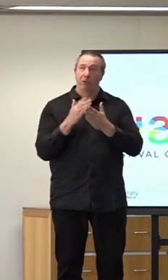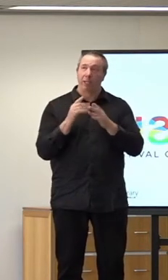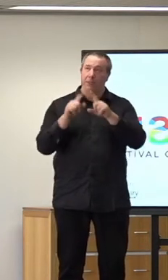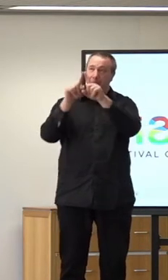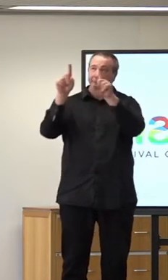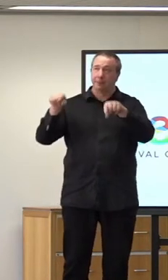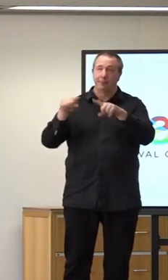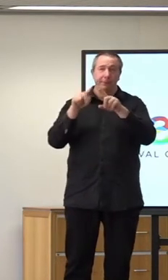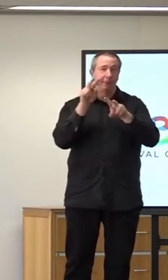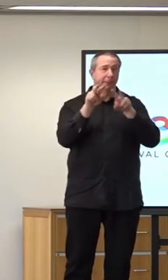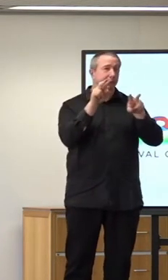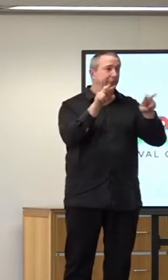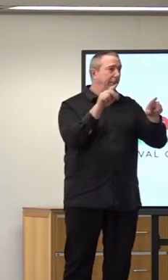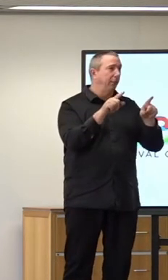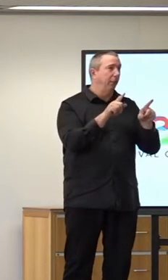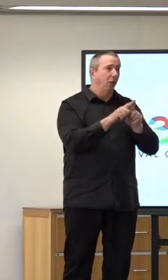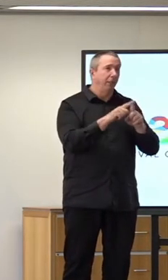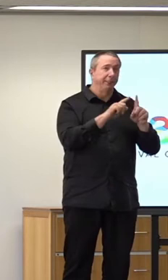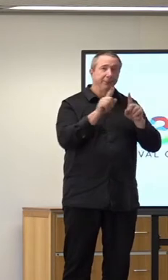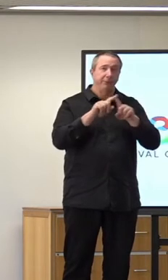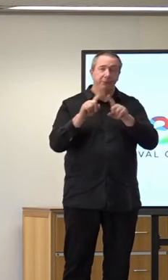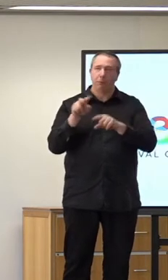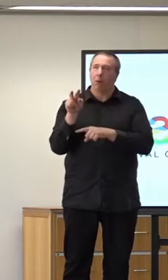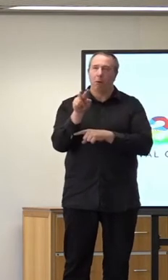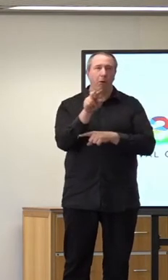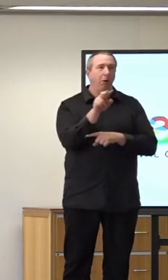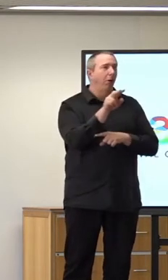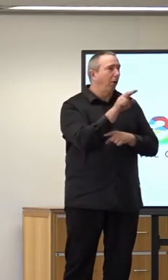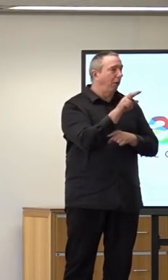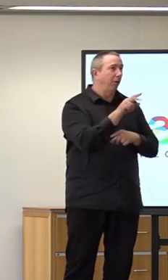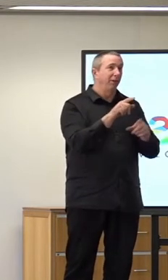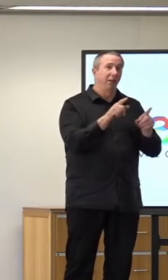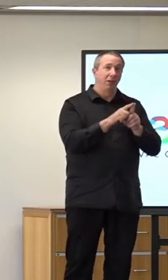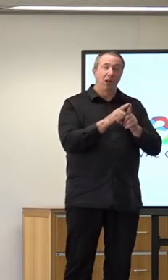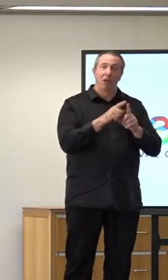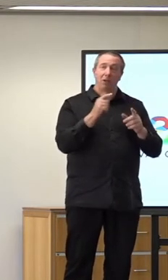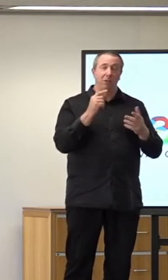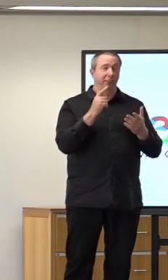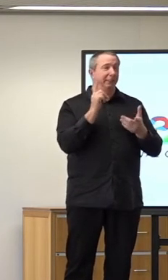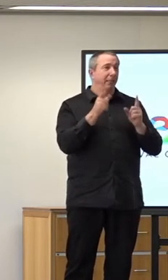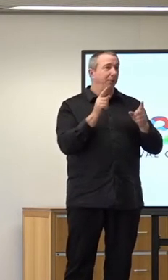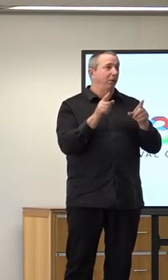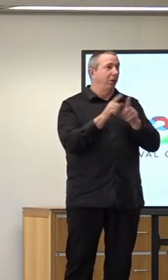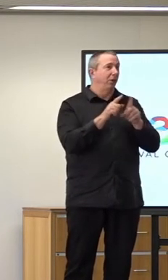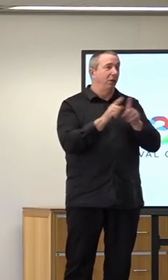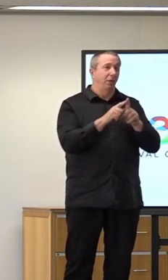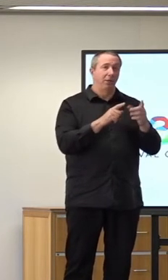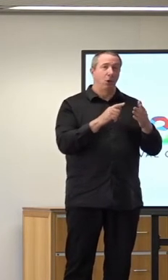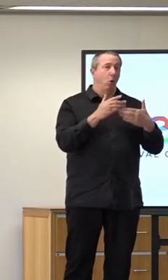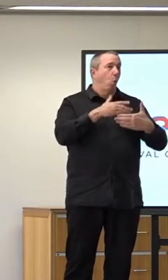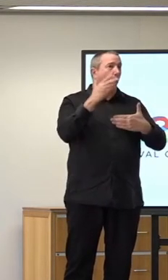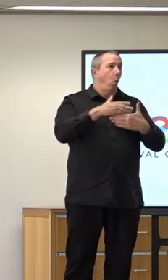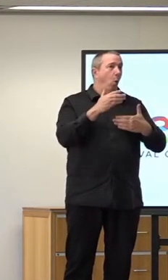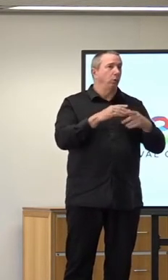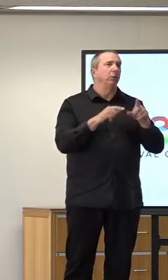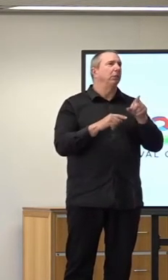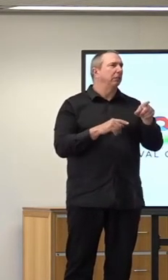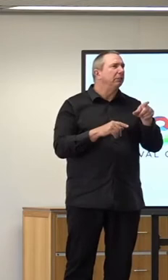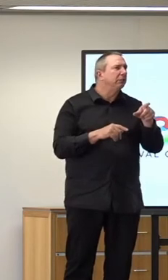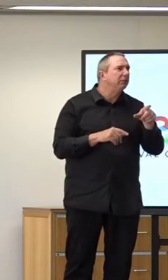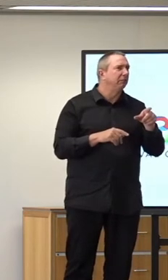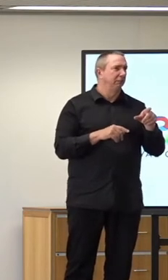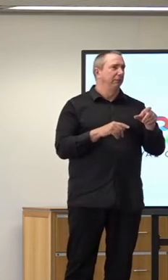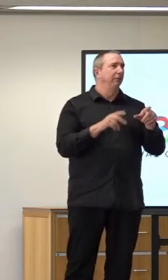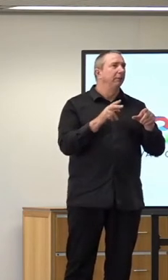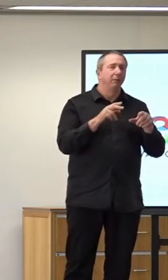sort of new collections in, the, you know, people on the walls are quite white. They don't look like, you know, the people who might want to walk in